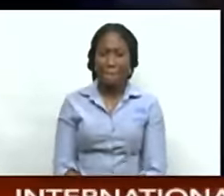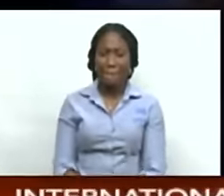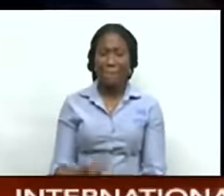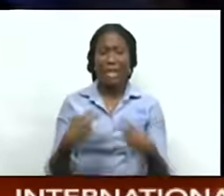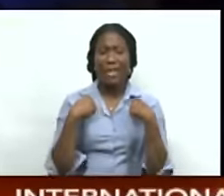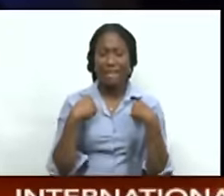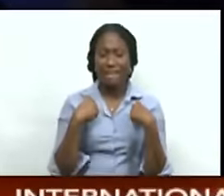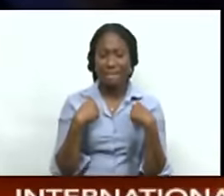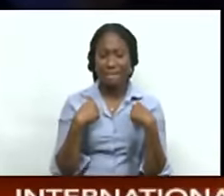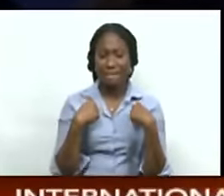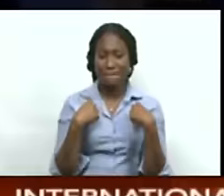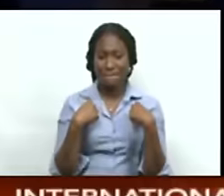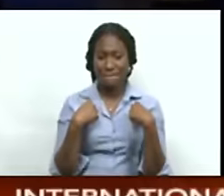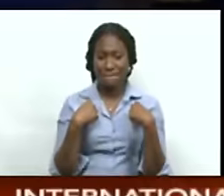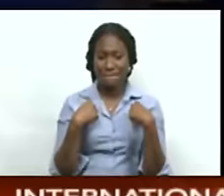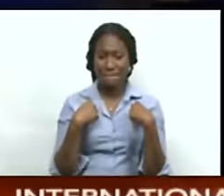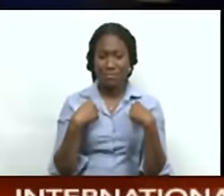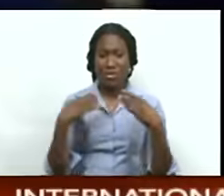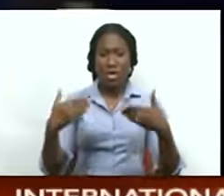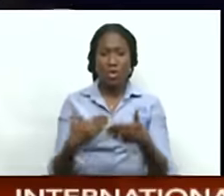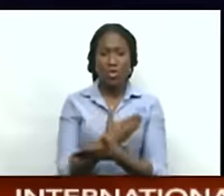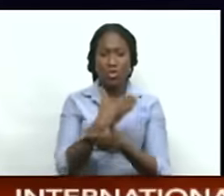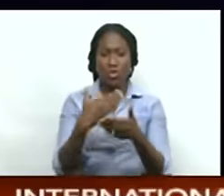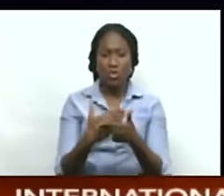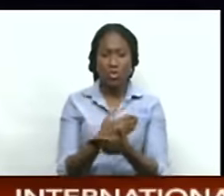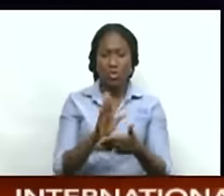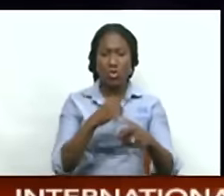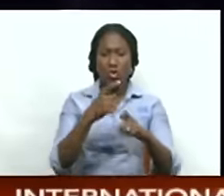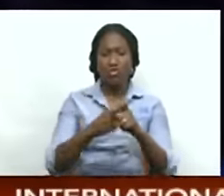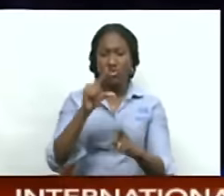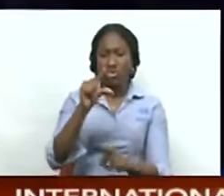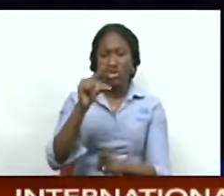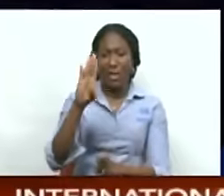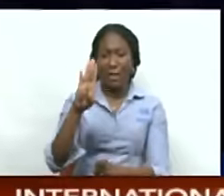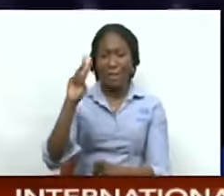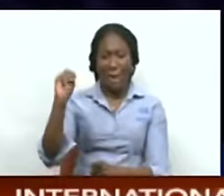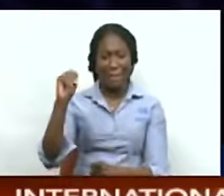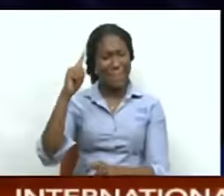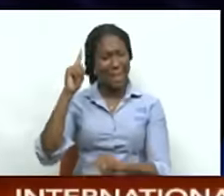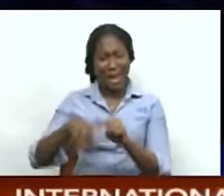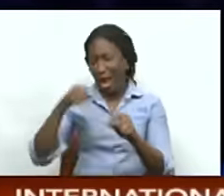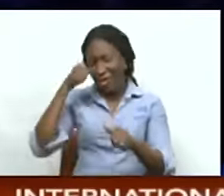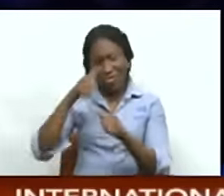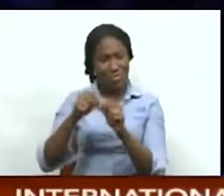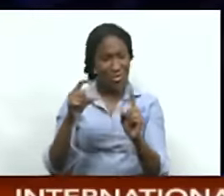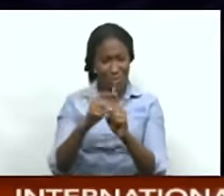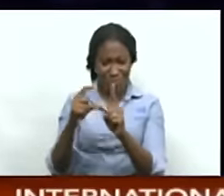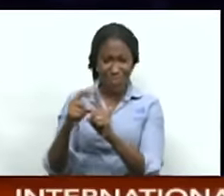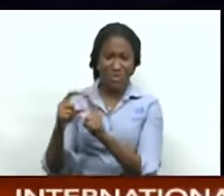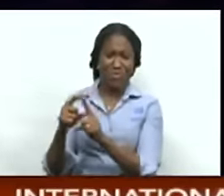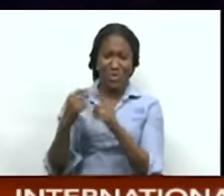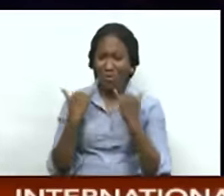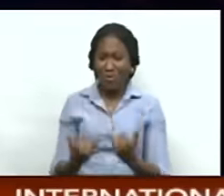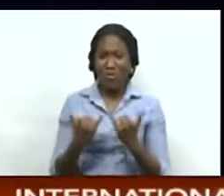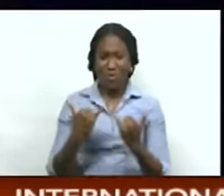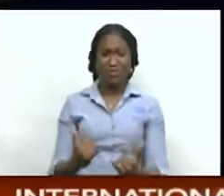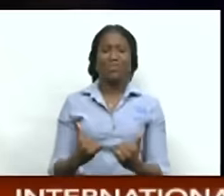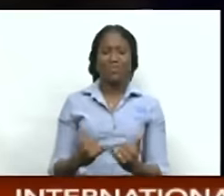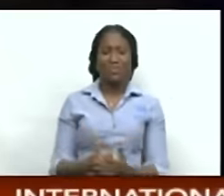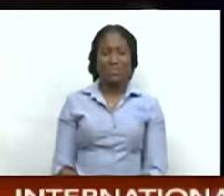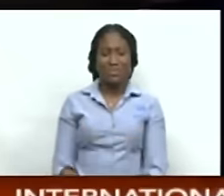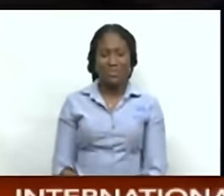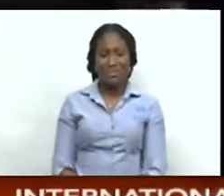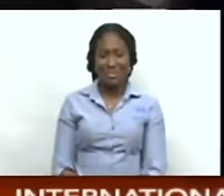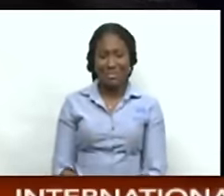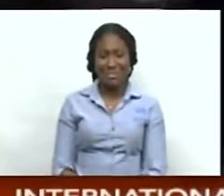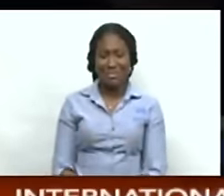It have a new GBM, but I can't remember the lyrics of it or the rhythm of it right now. Go down in this. That is it.